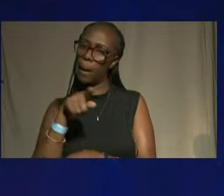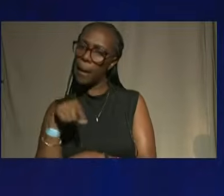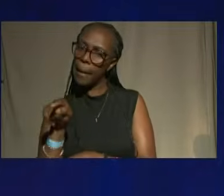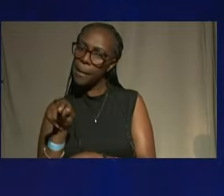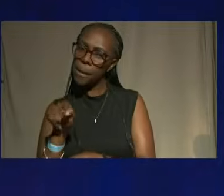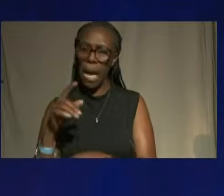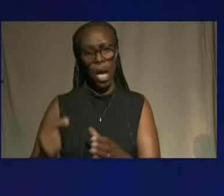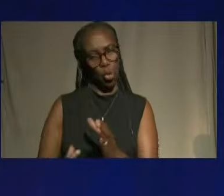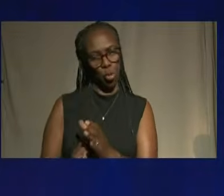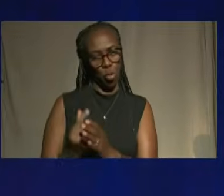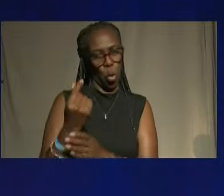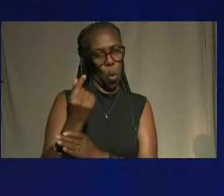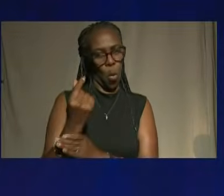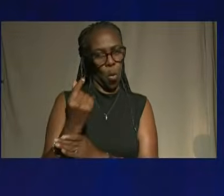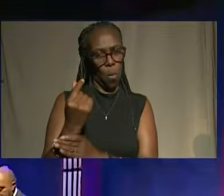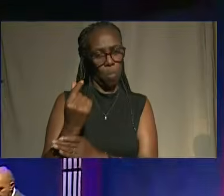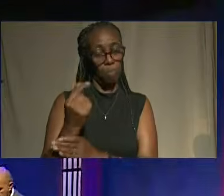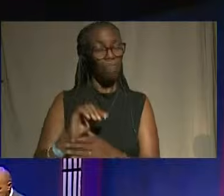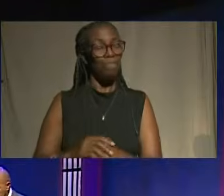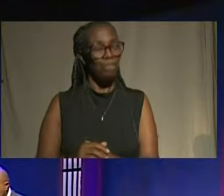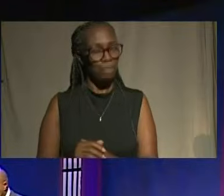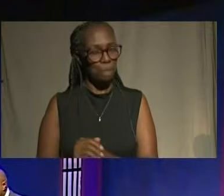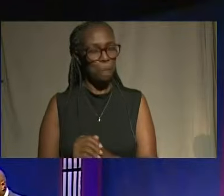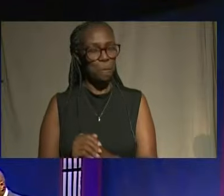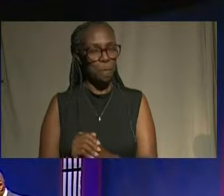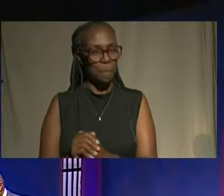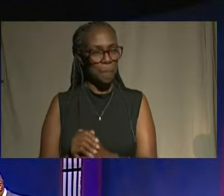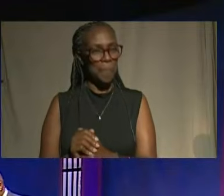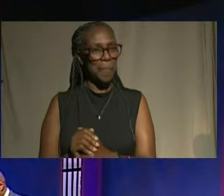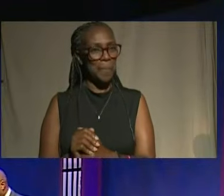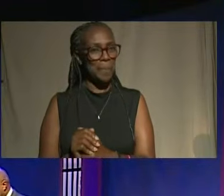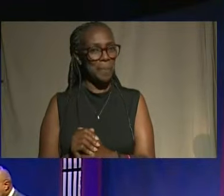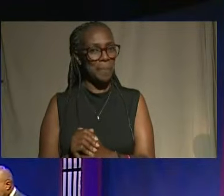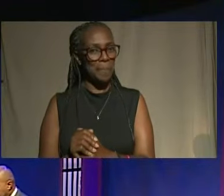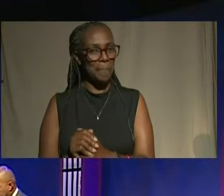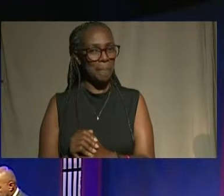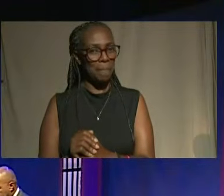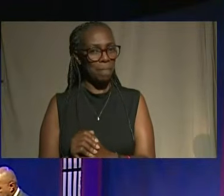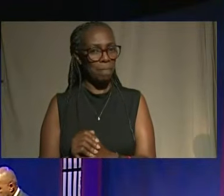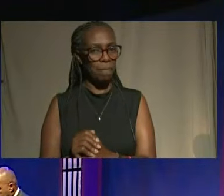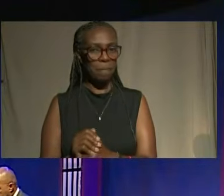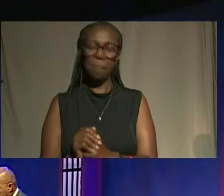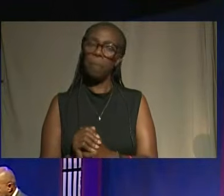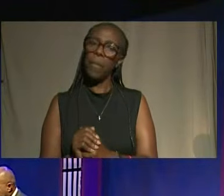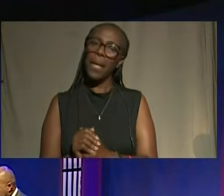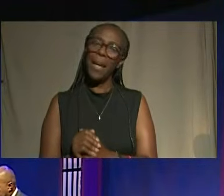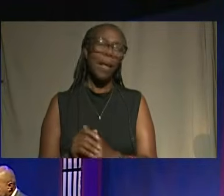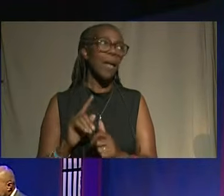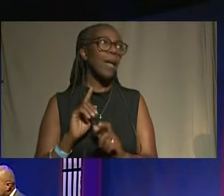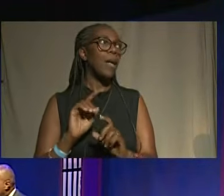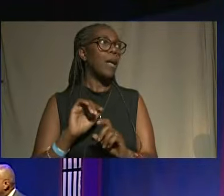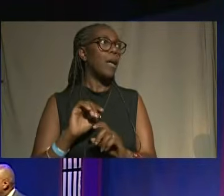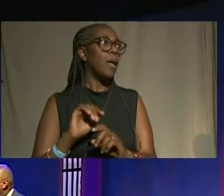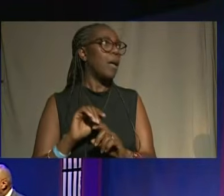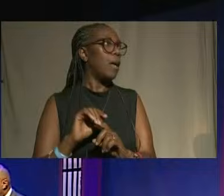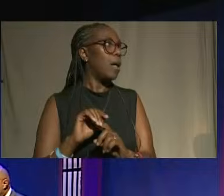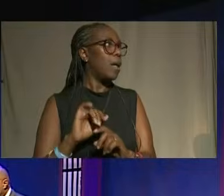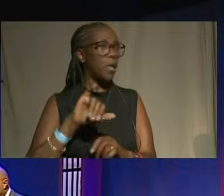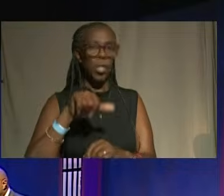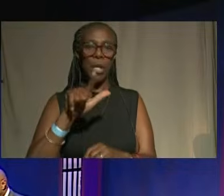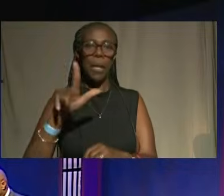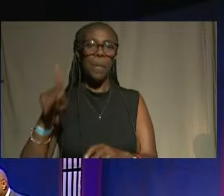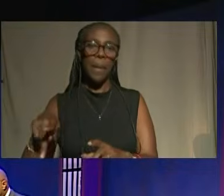to grow the MSME sector. Time, thank you. Thank you, Team JLP, your rebuttal. PNP talks a good talk, but in reality, that's not the